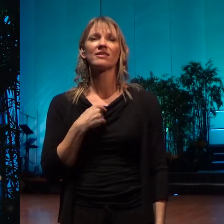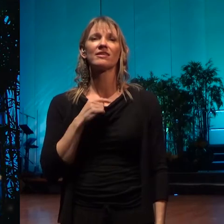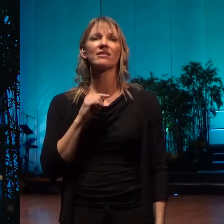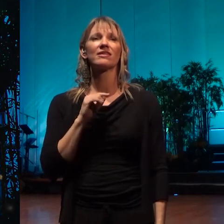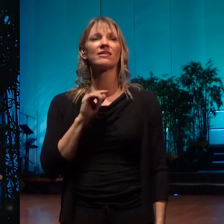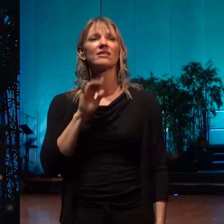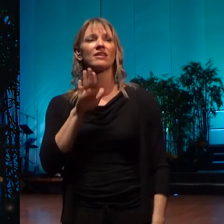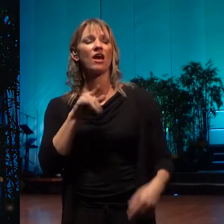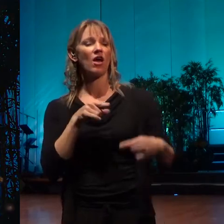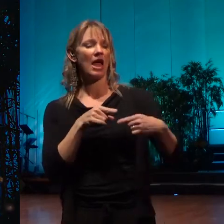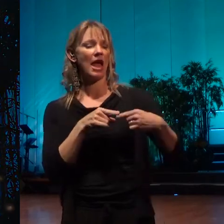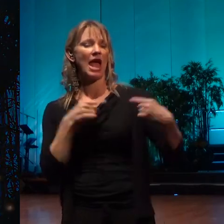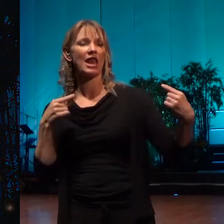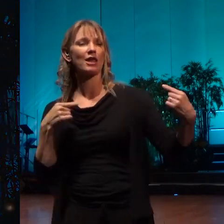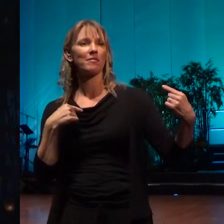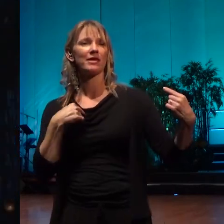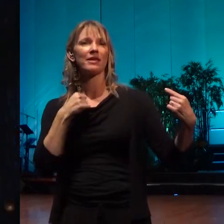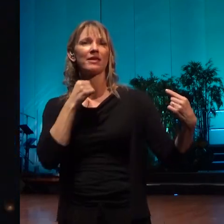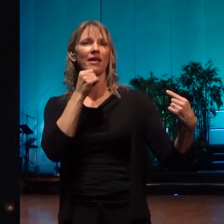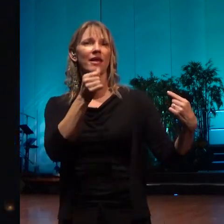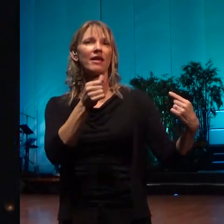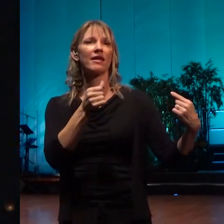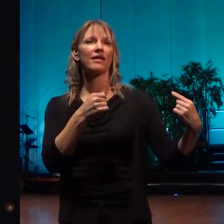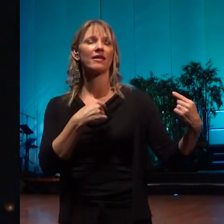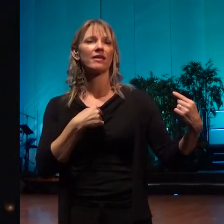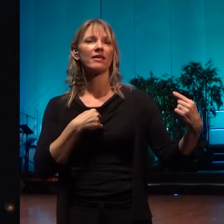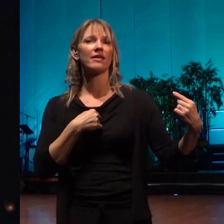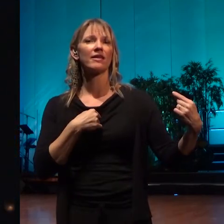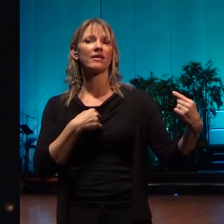I'm not your enemy.